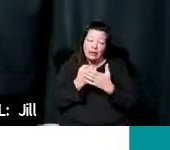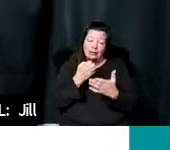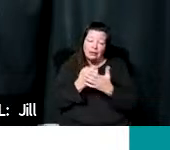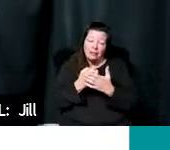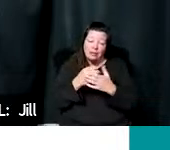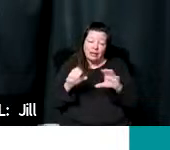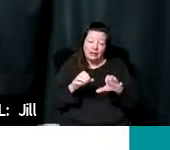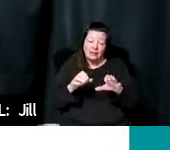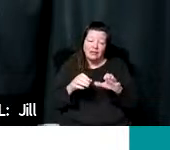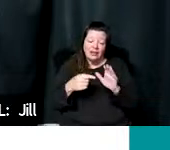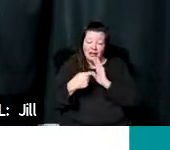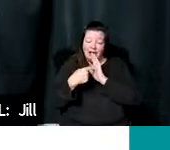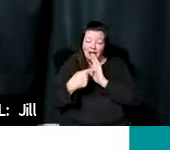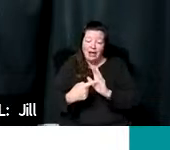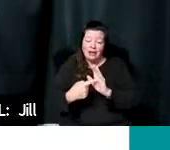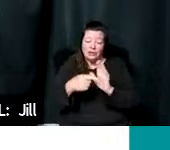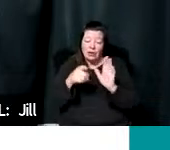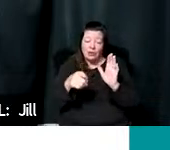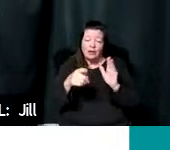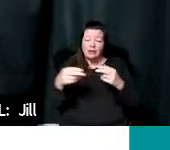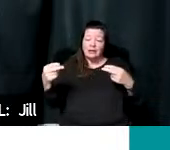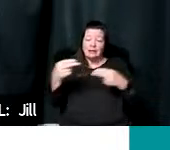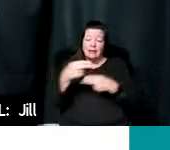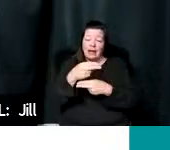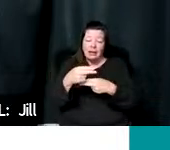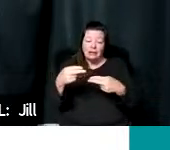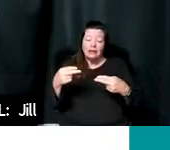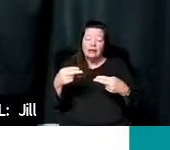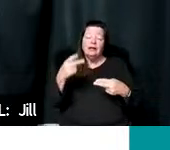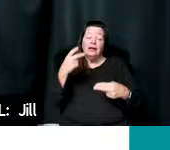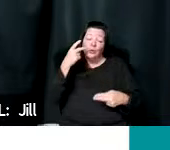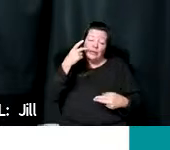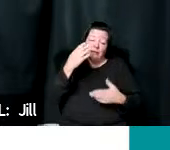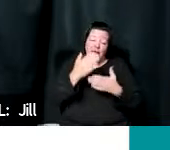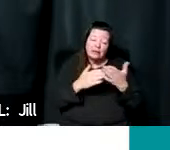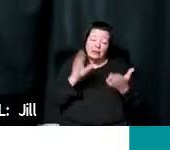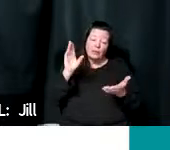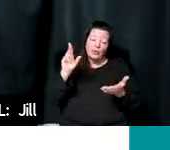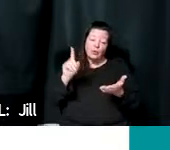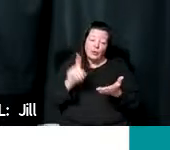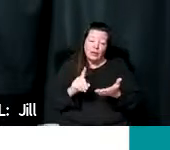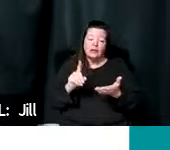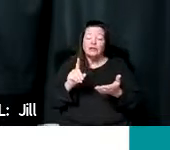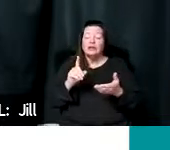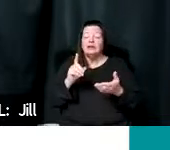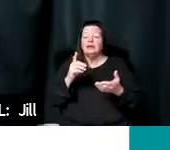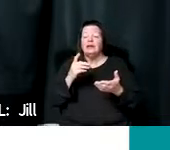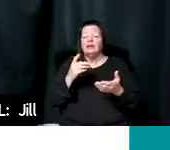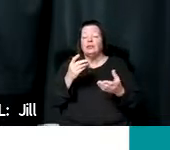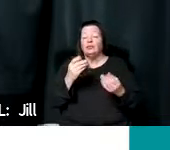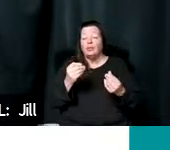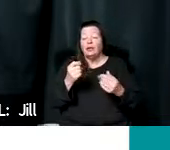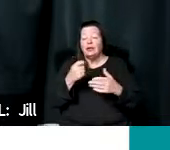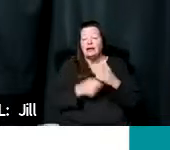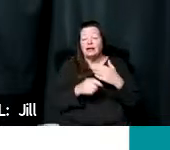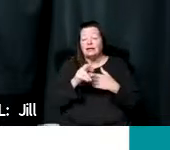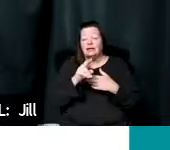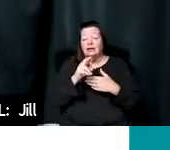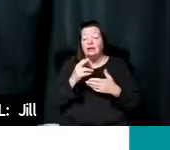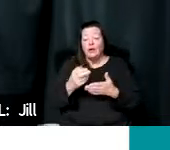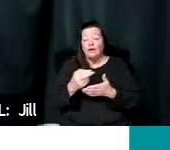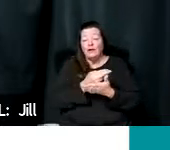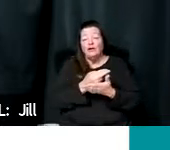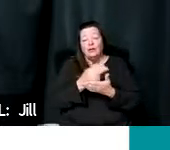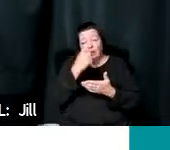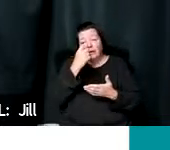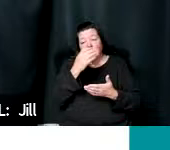as shown on this slide. We potentially see some reduction in property tax revenue because of some of the